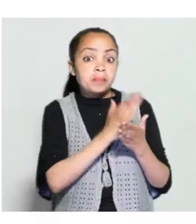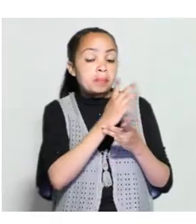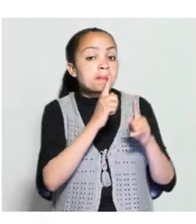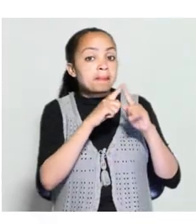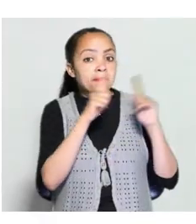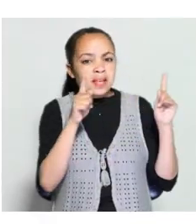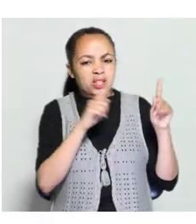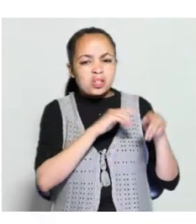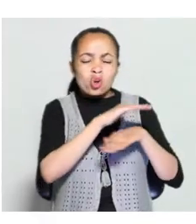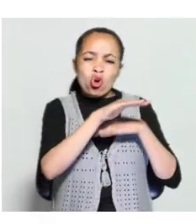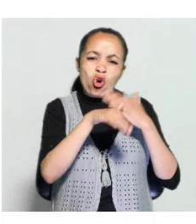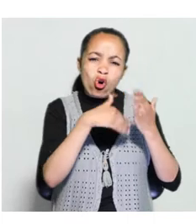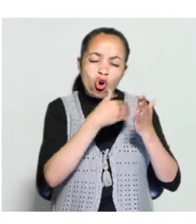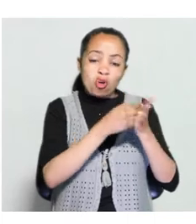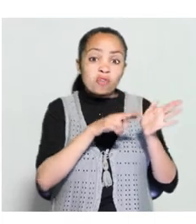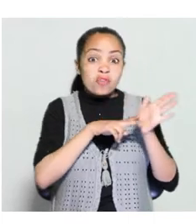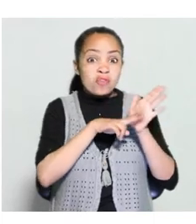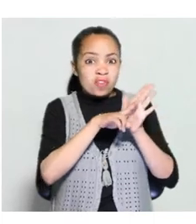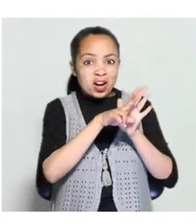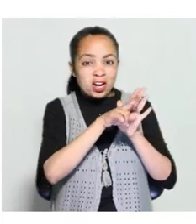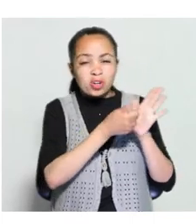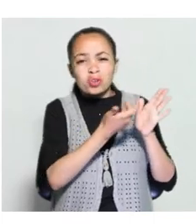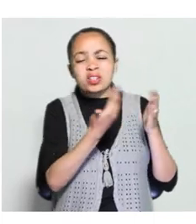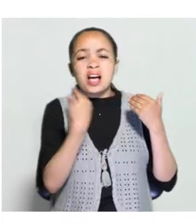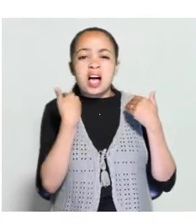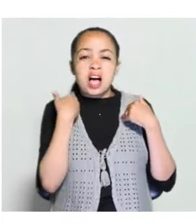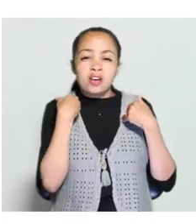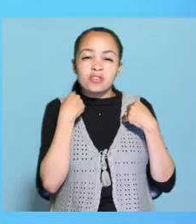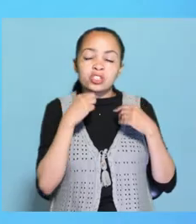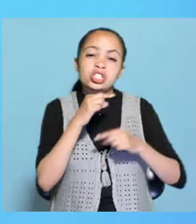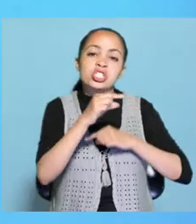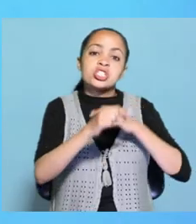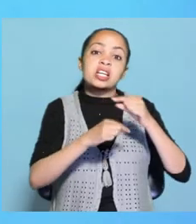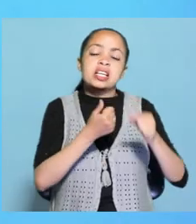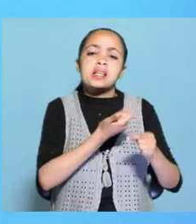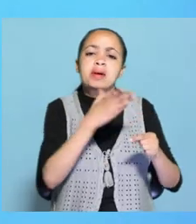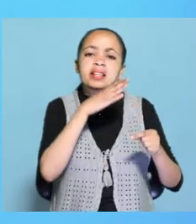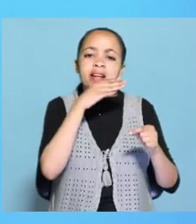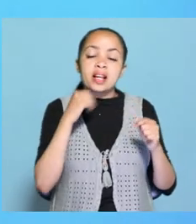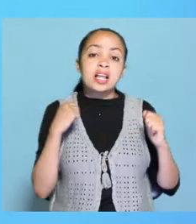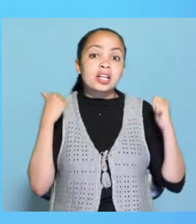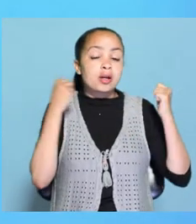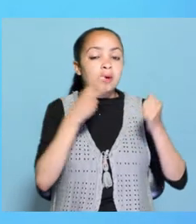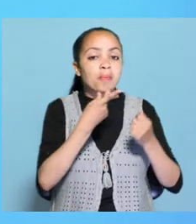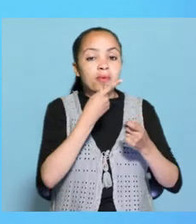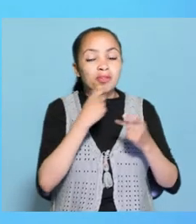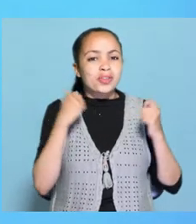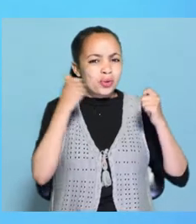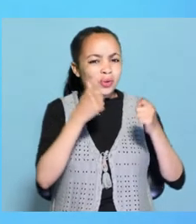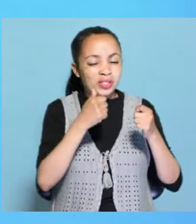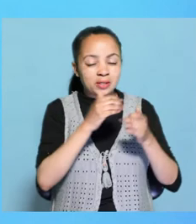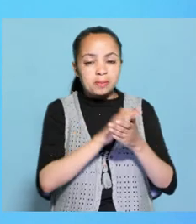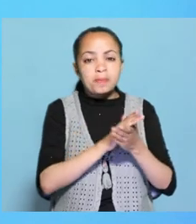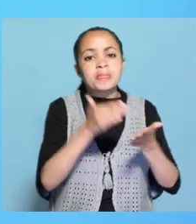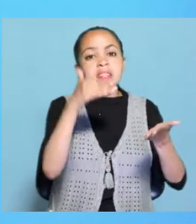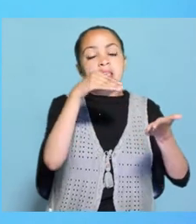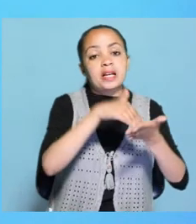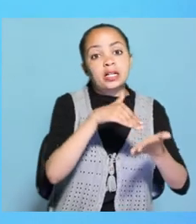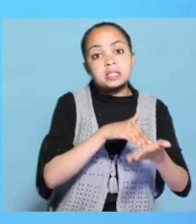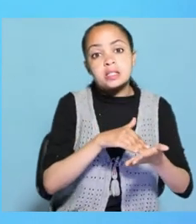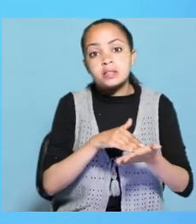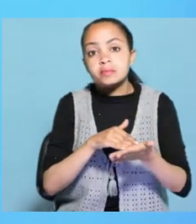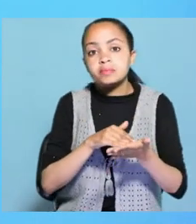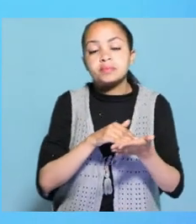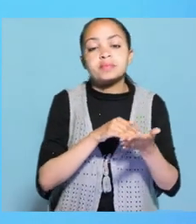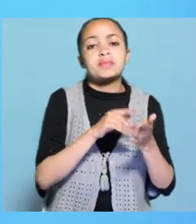But all viral particles contain genetic material in the protein coat in common. Another,